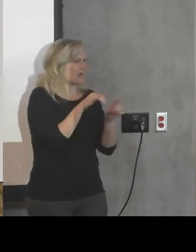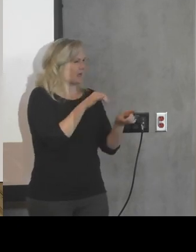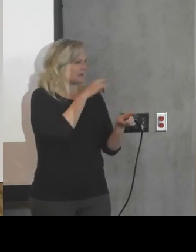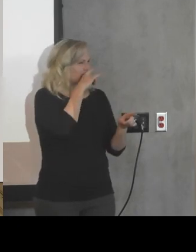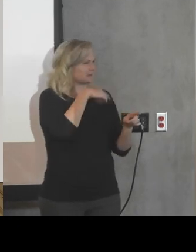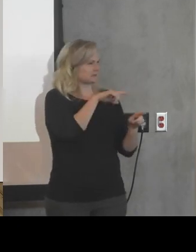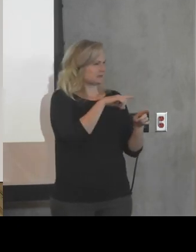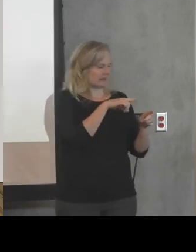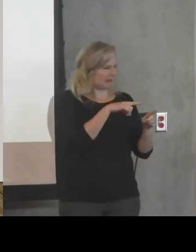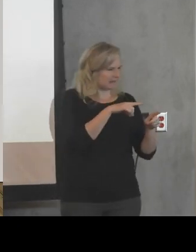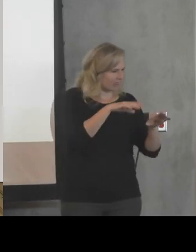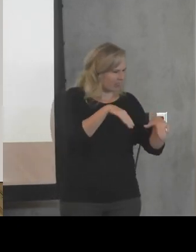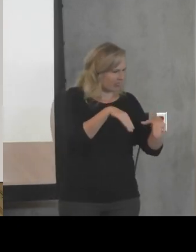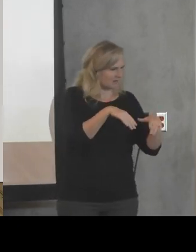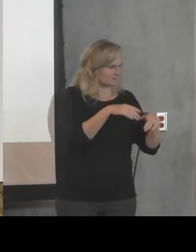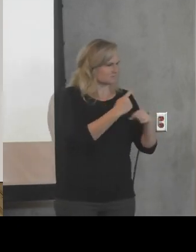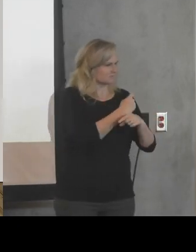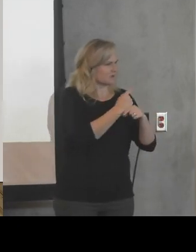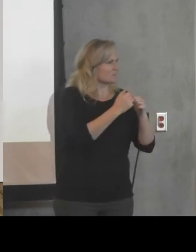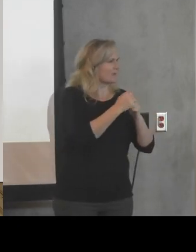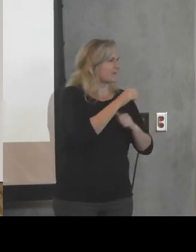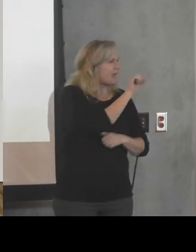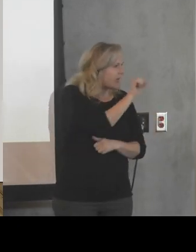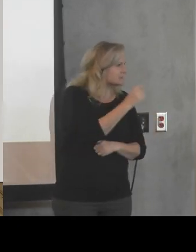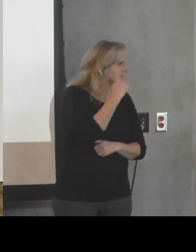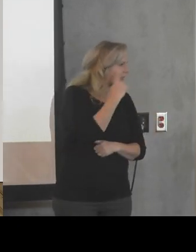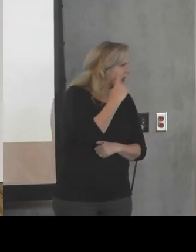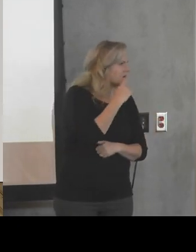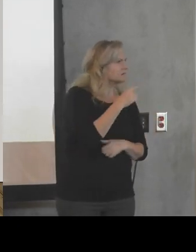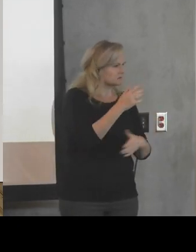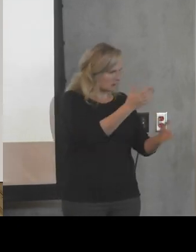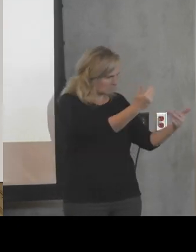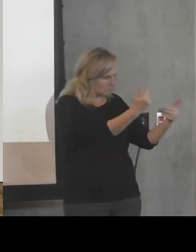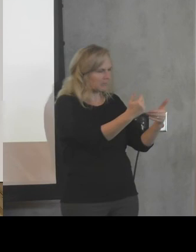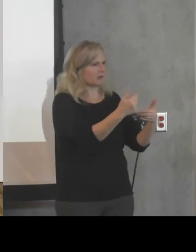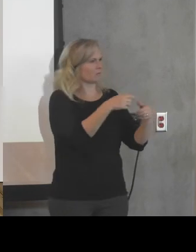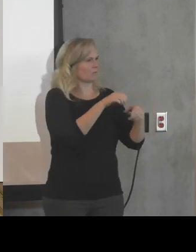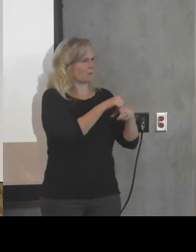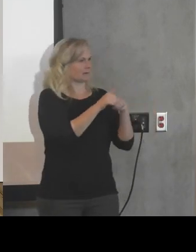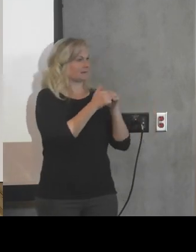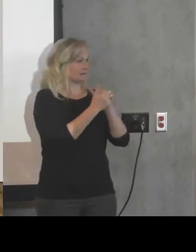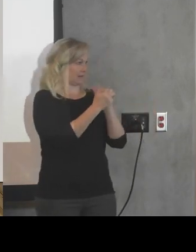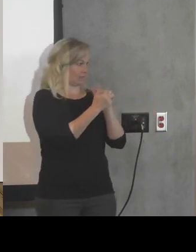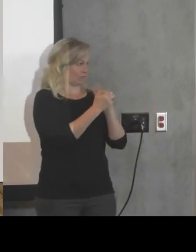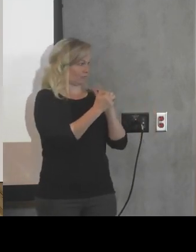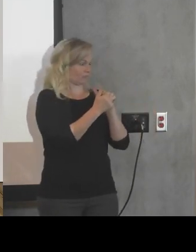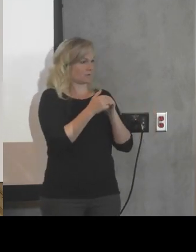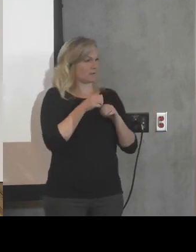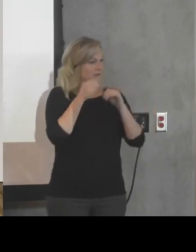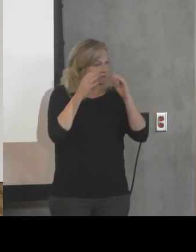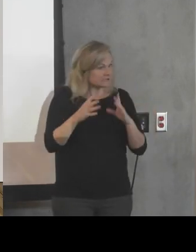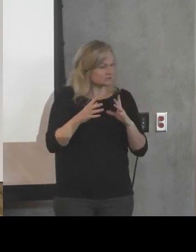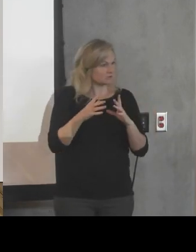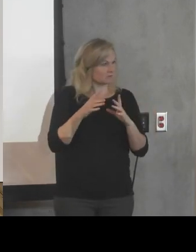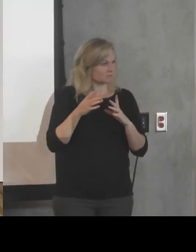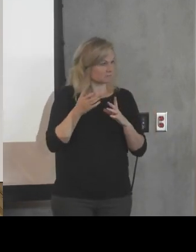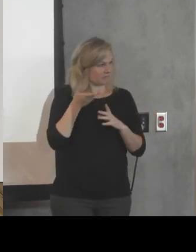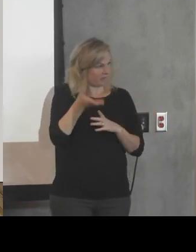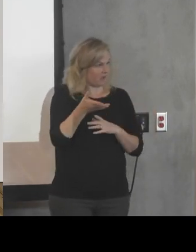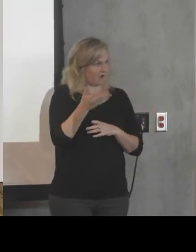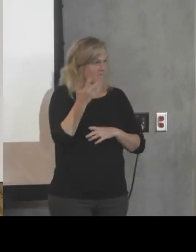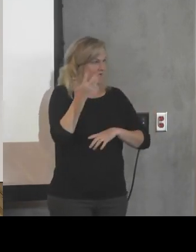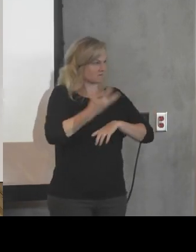sticking out, come on over here, let's practice that S sound. And because she's with them 5 days a week, and